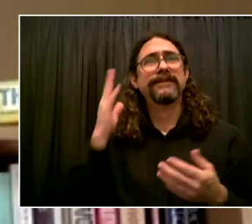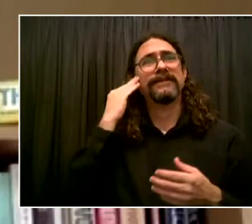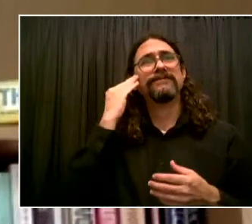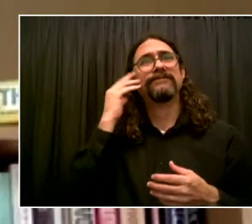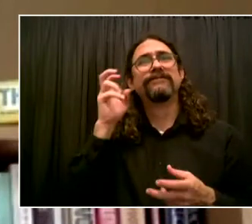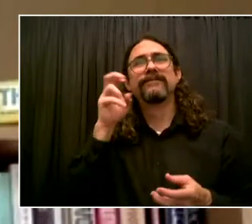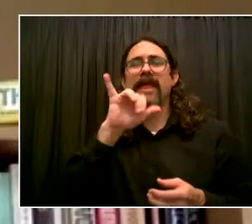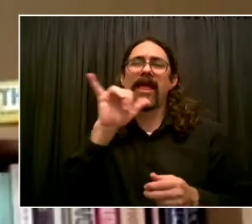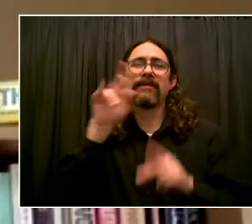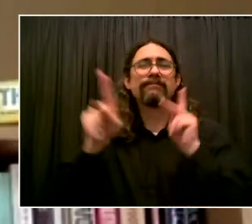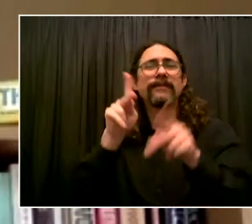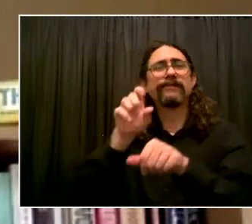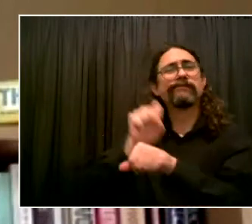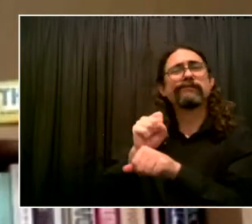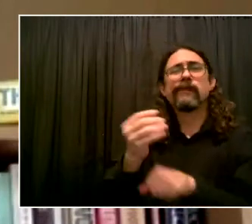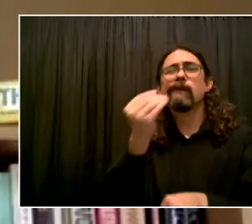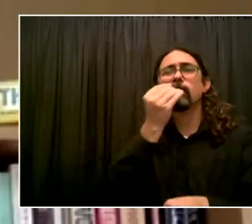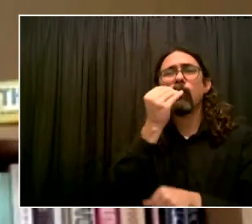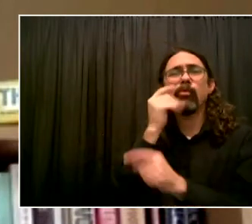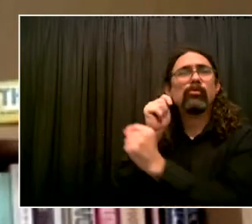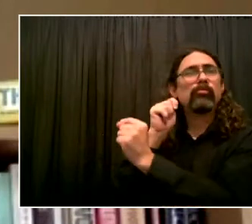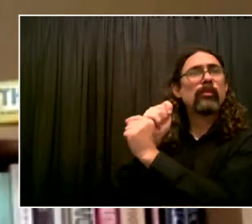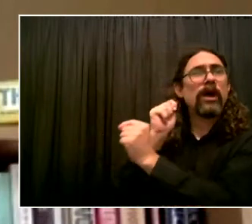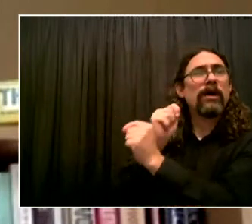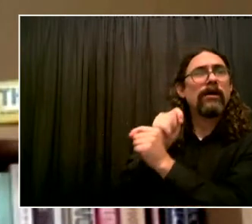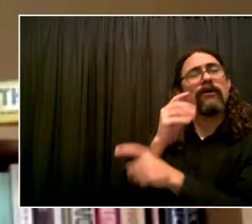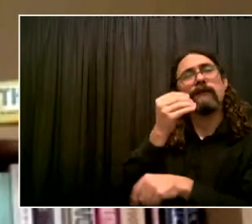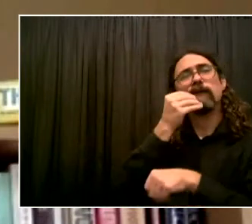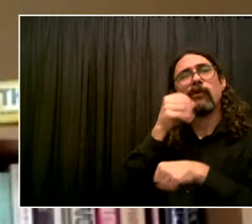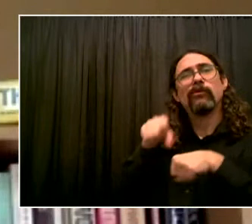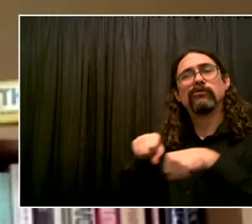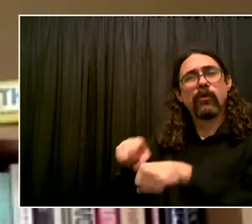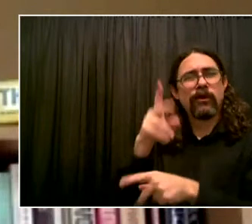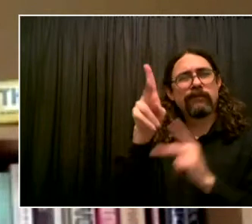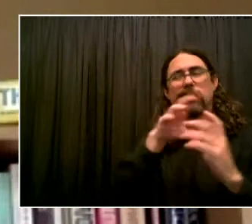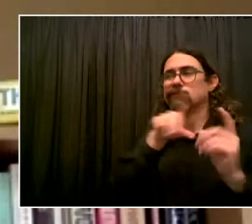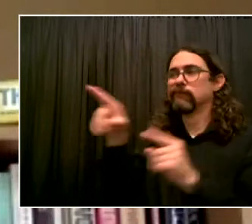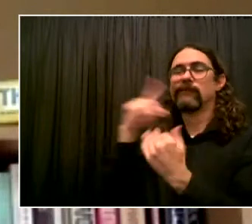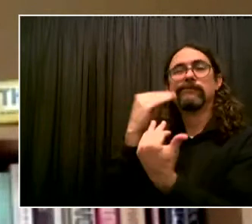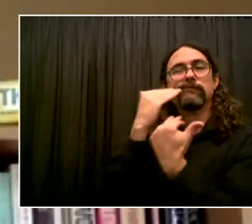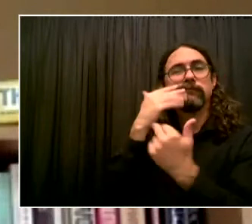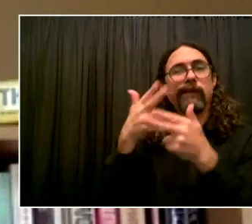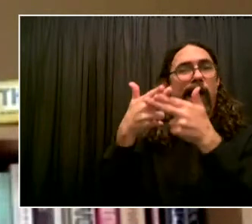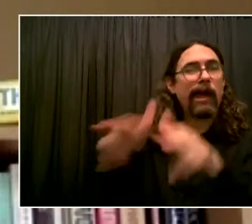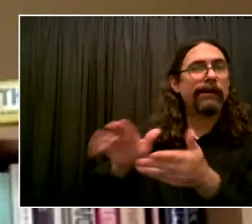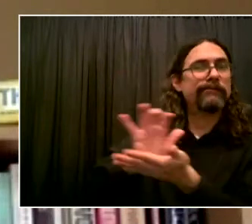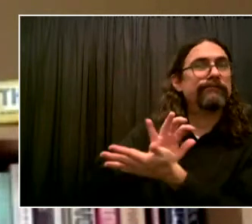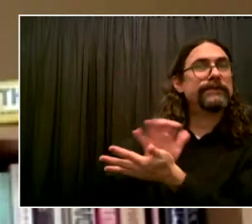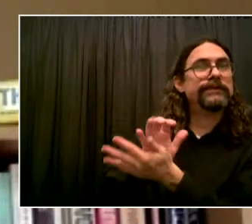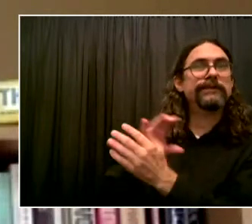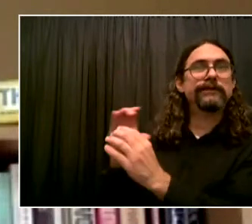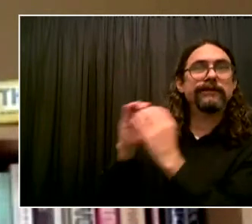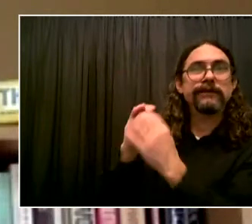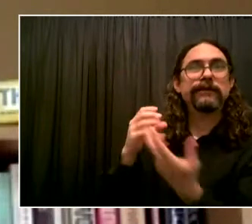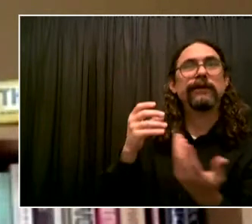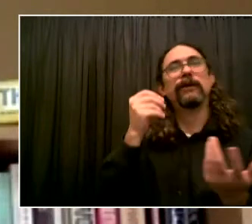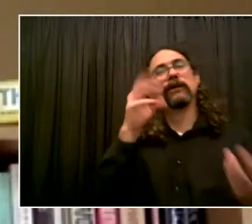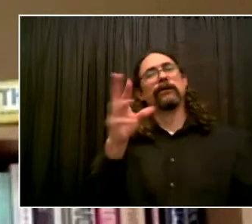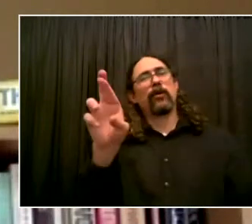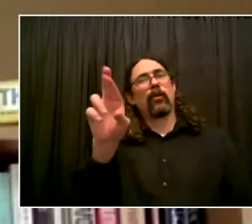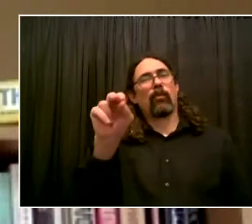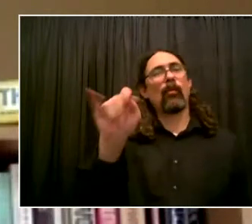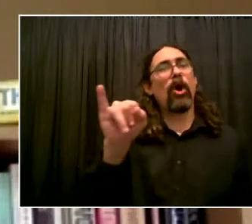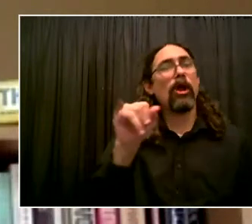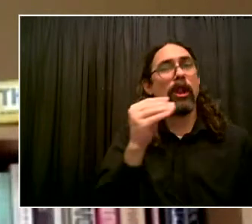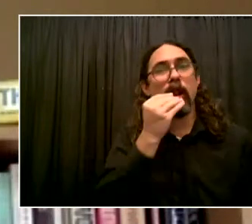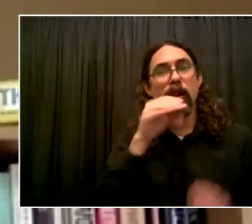the restaurants nearby. Every single additional vaccination is helping bring our city back to life. It's